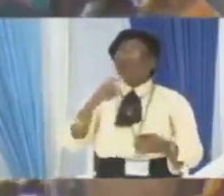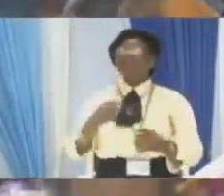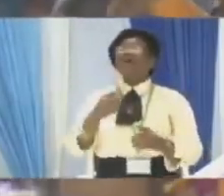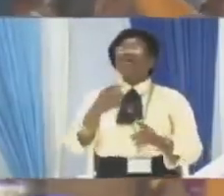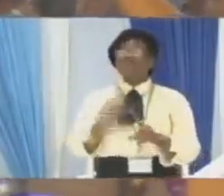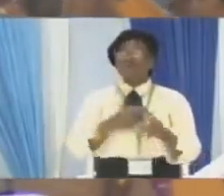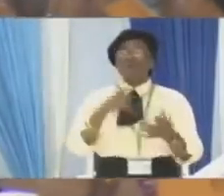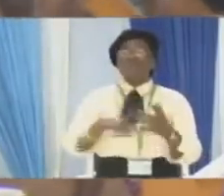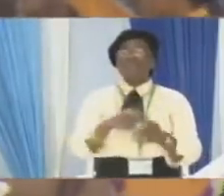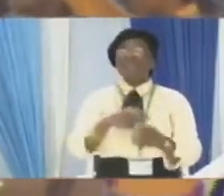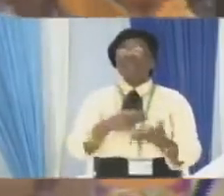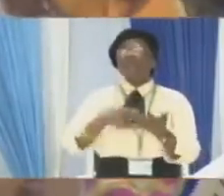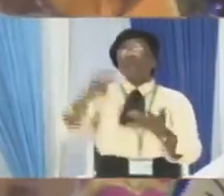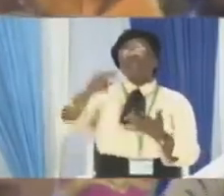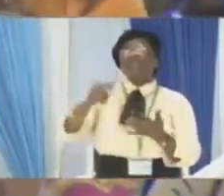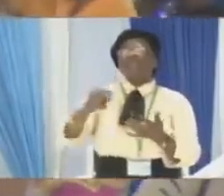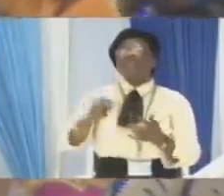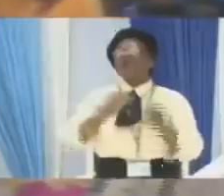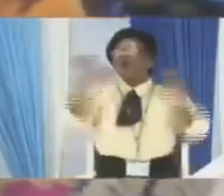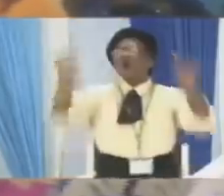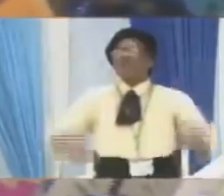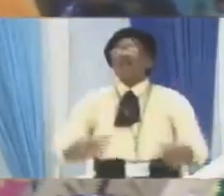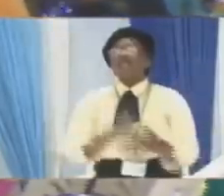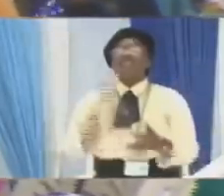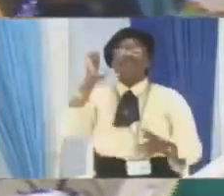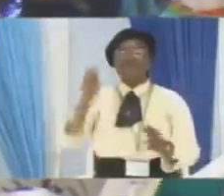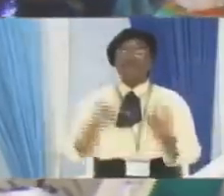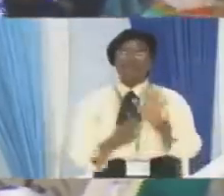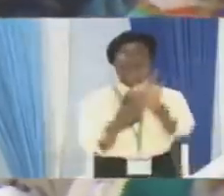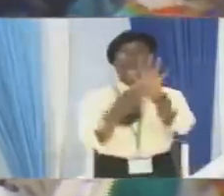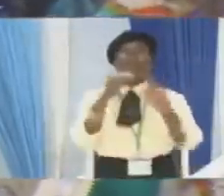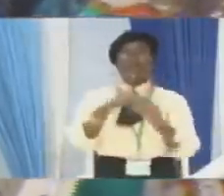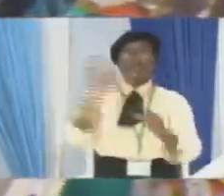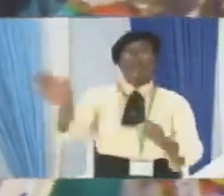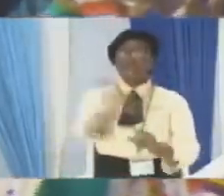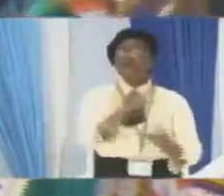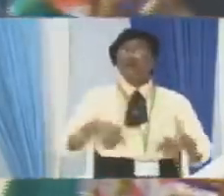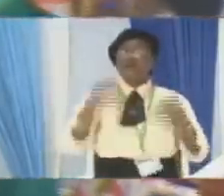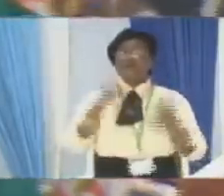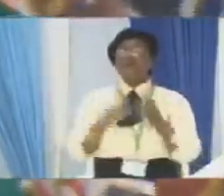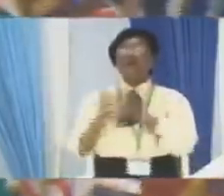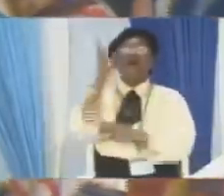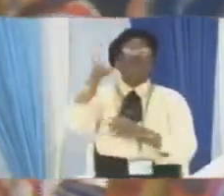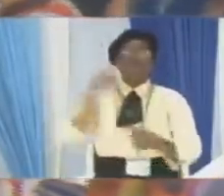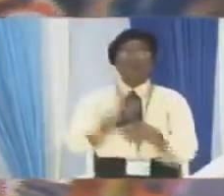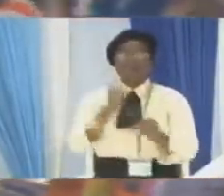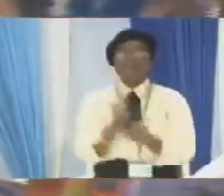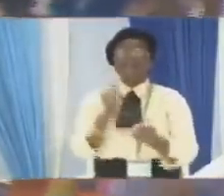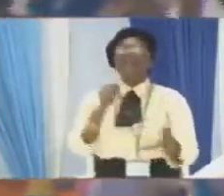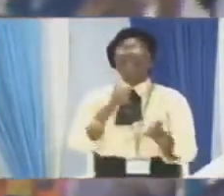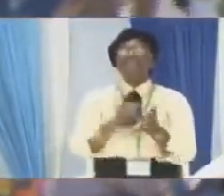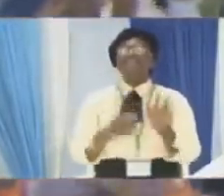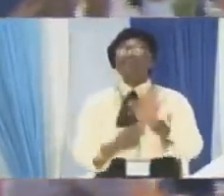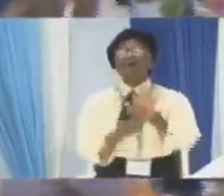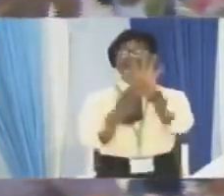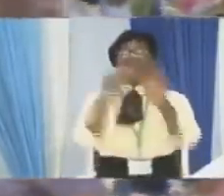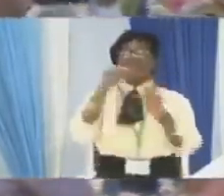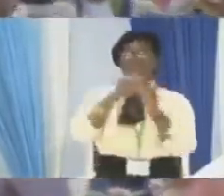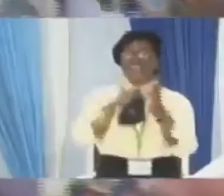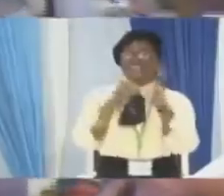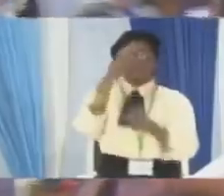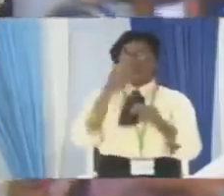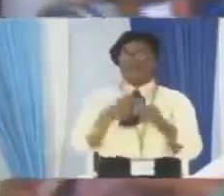holy altar, it will manifest in your life. God will make it manifest in the name of Jesus.